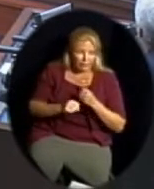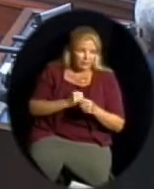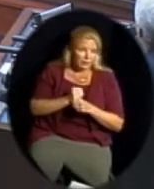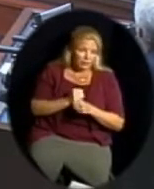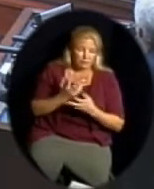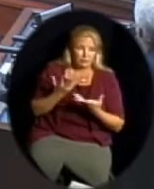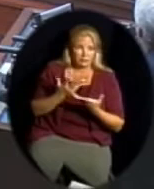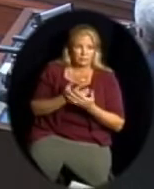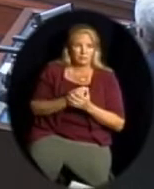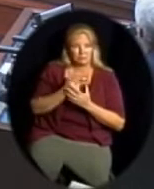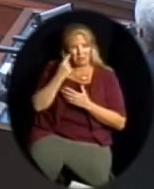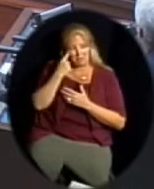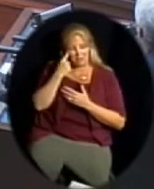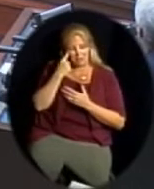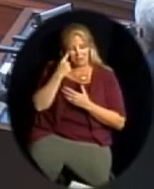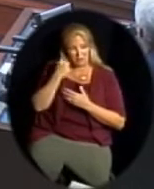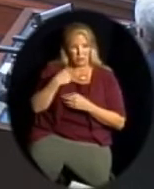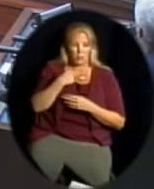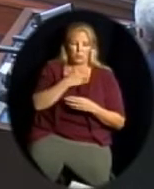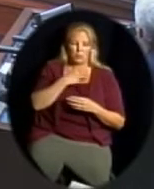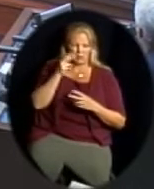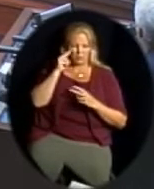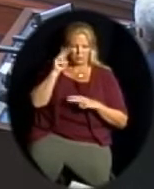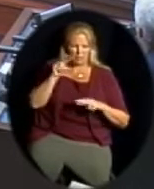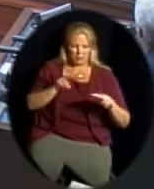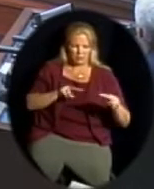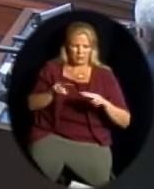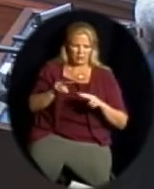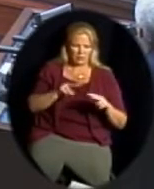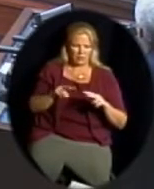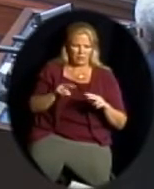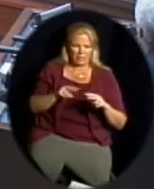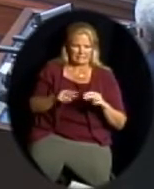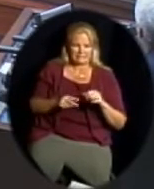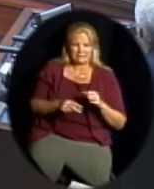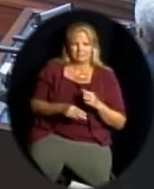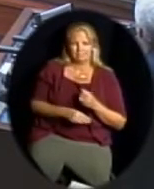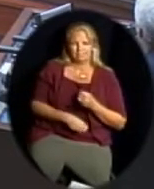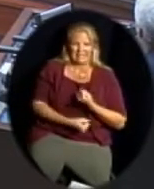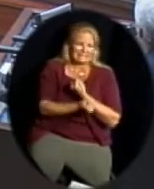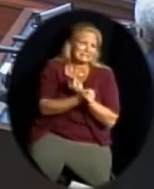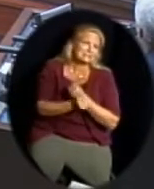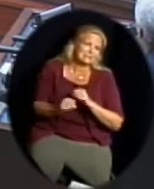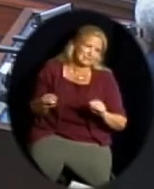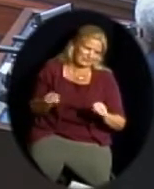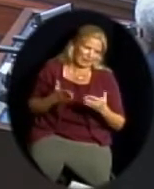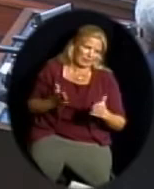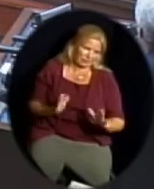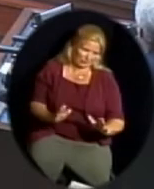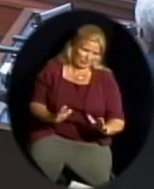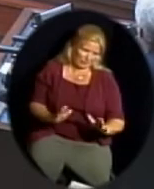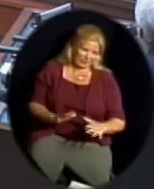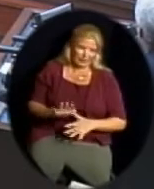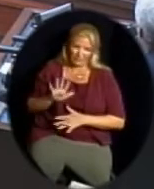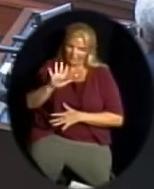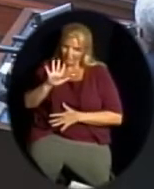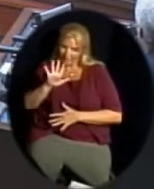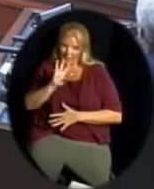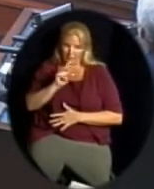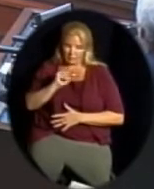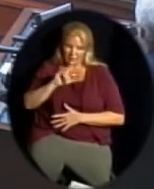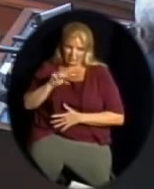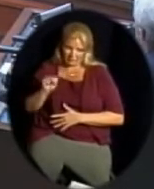that we would be looking on a conservative side of 5 mils, right. But I think that realistically we're looking at 7 to 9 mils, somewhere